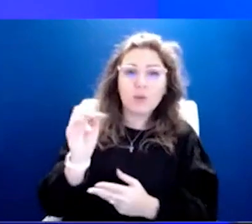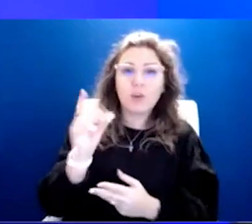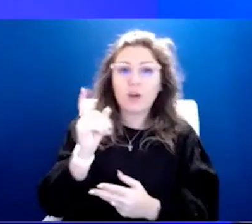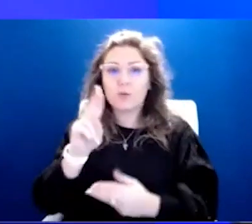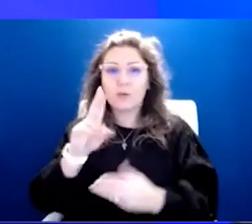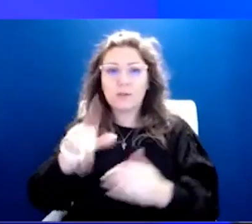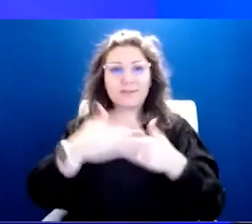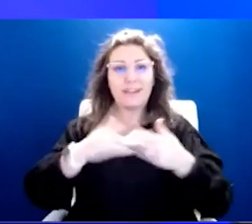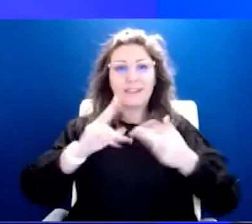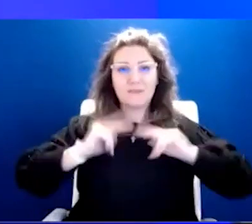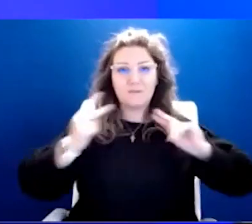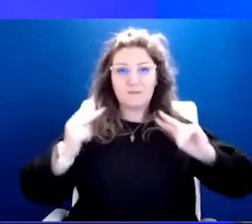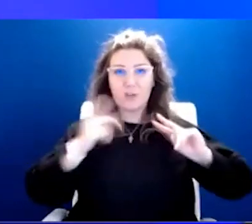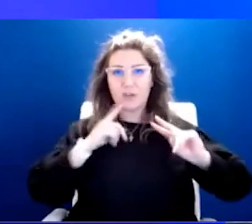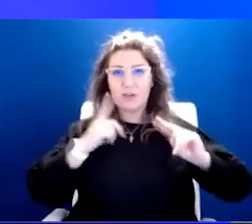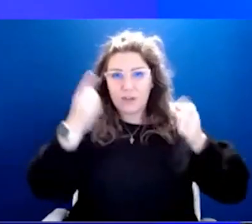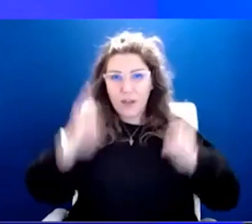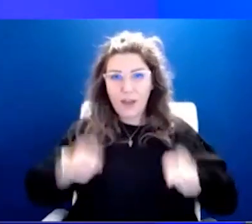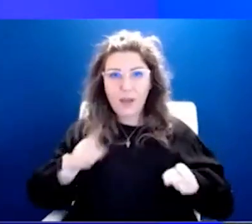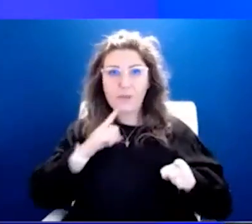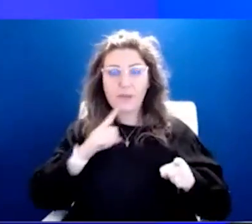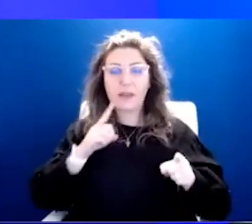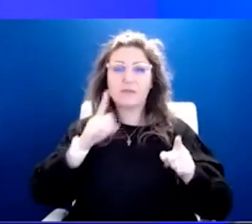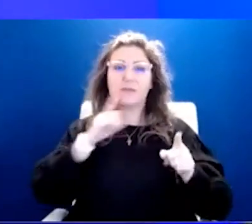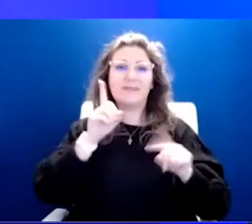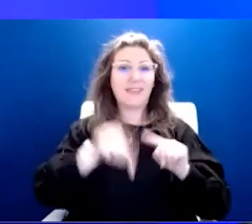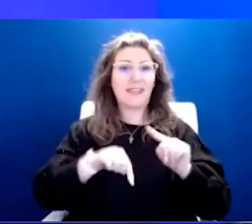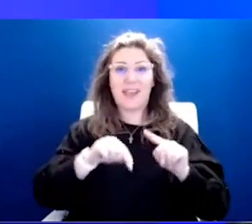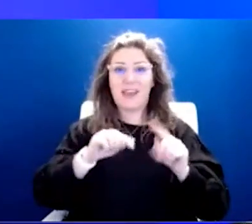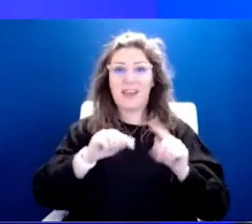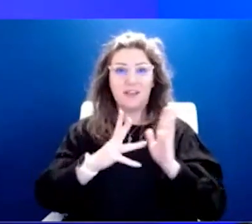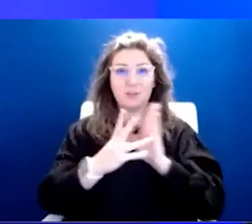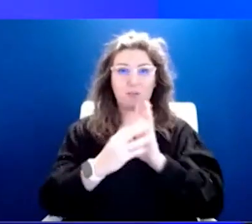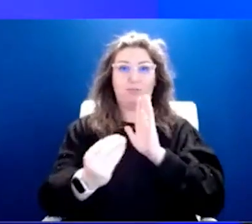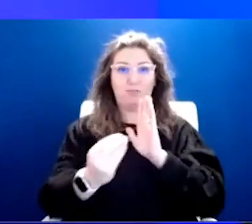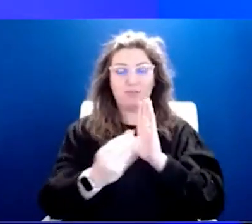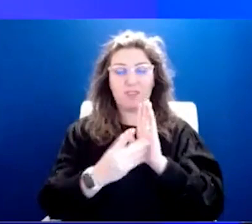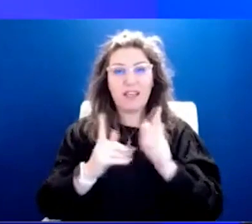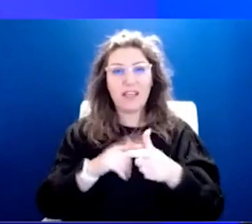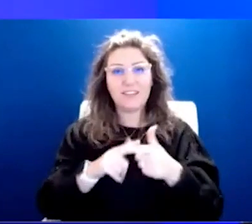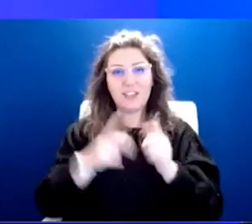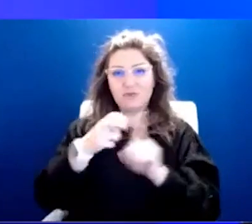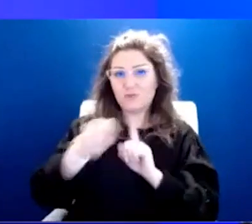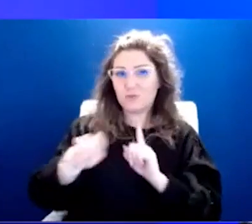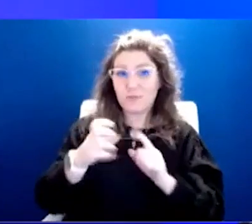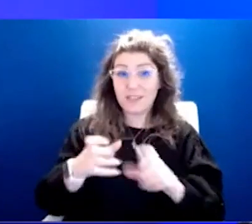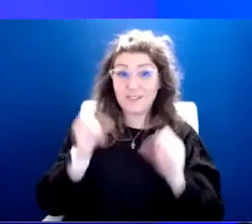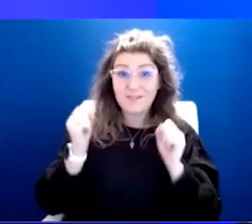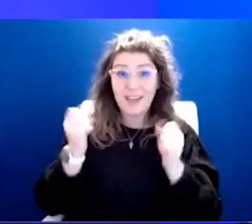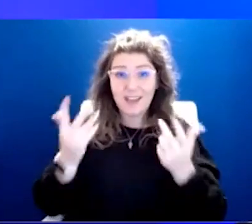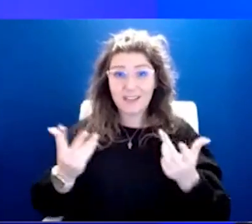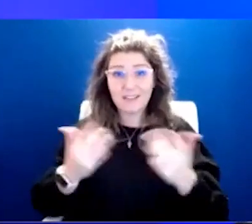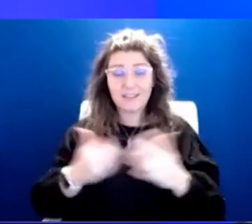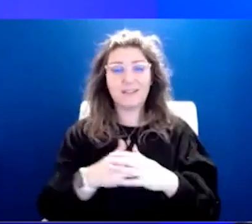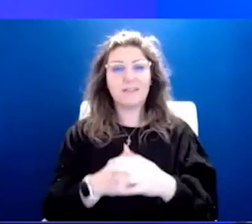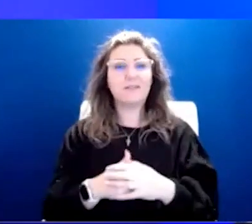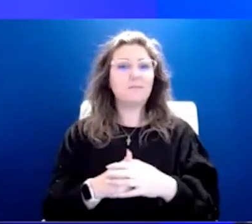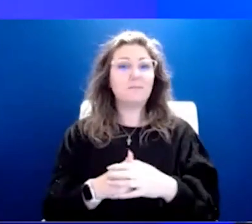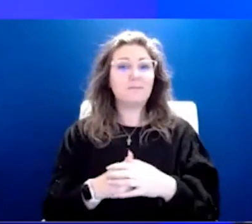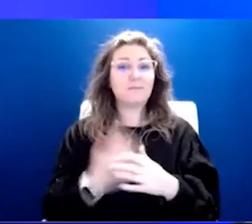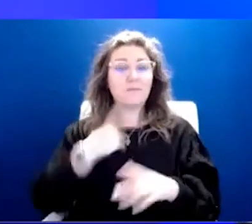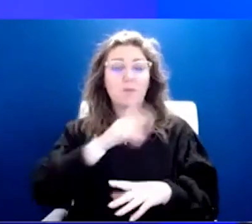that comes down the pike can't replicate, can't transmit as quickly. We've talked about herd